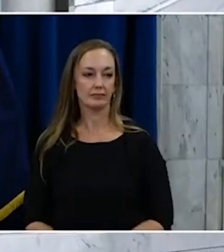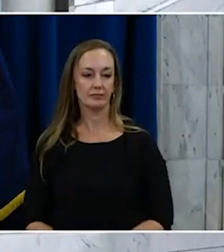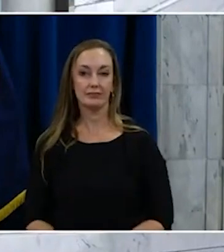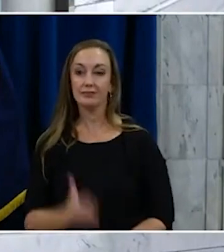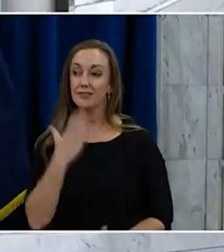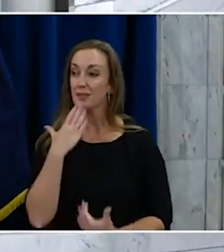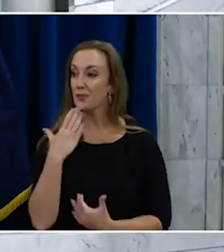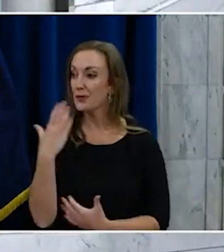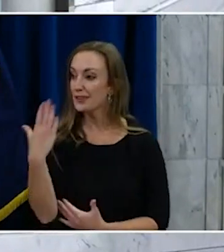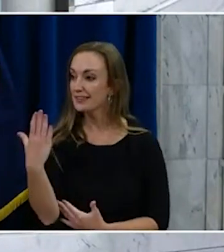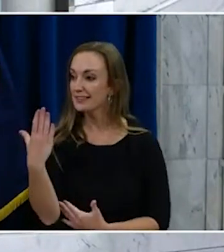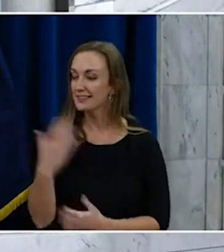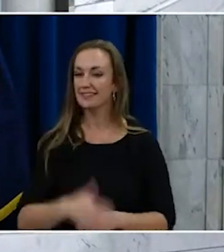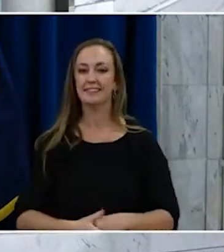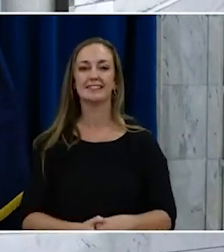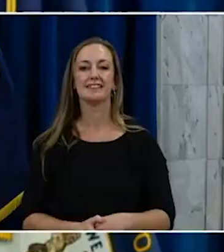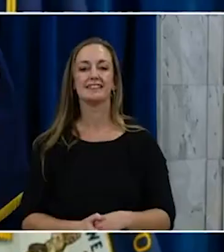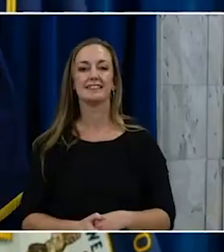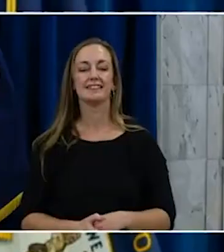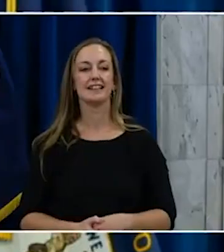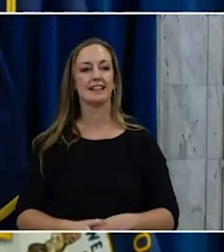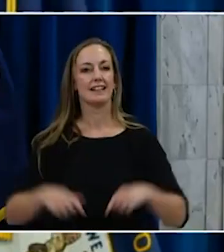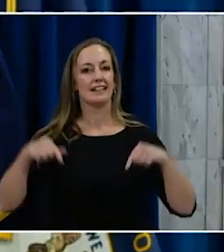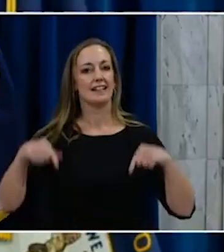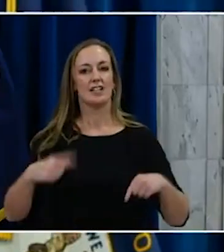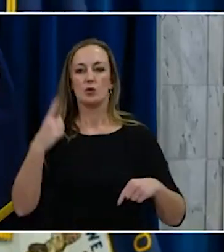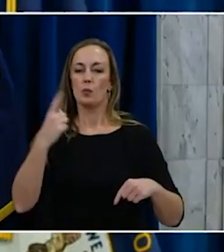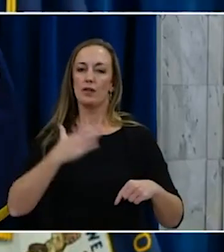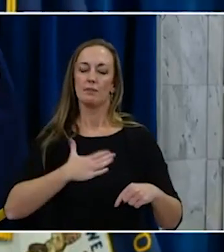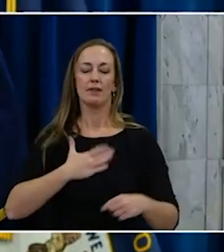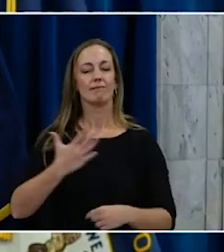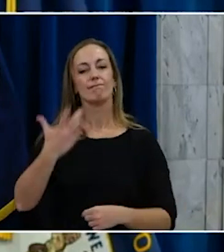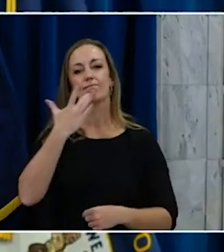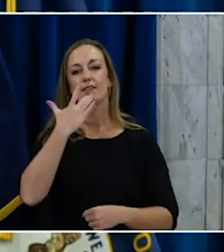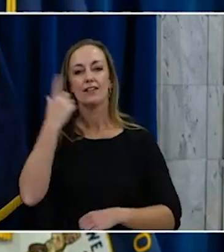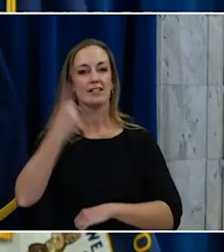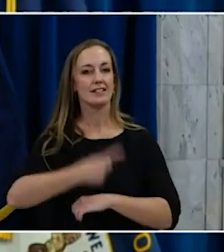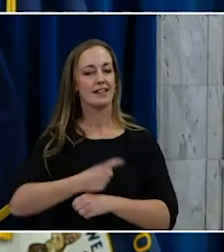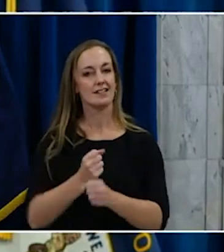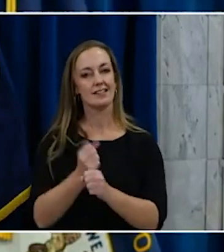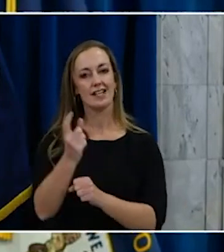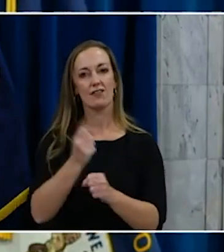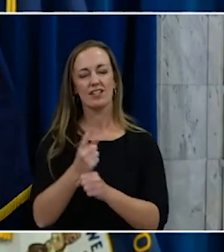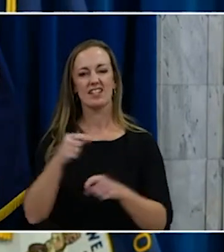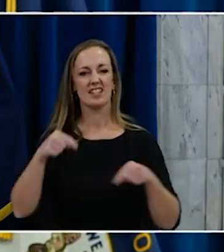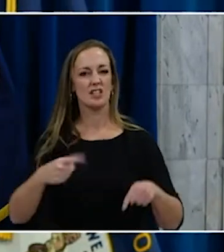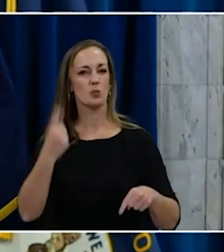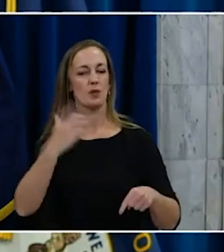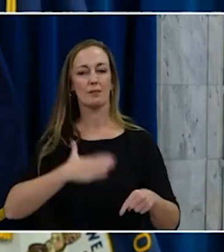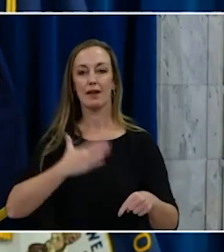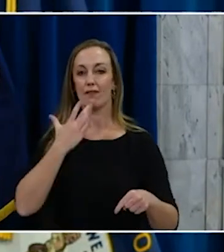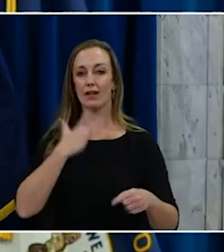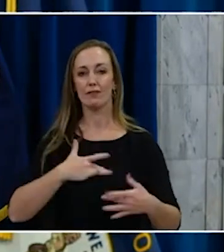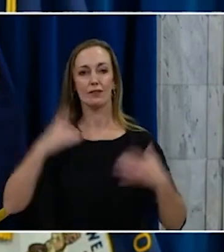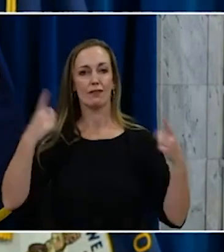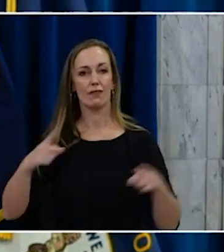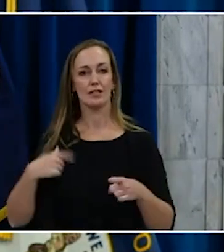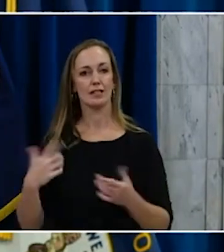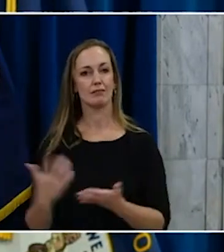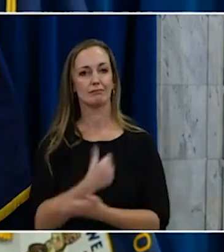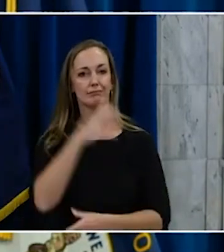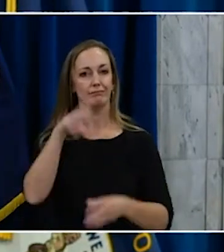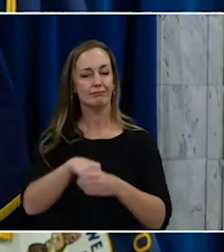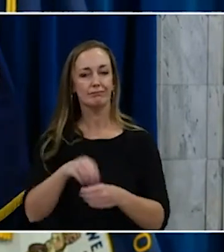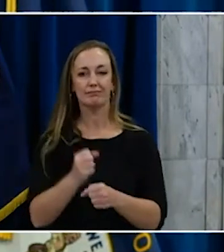Well, good morning. This is one of my favorite days of the year. This is one of my favorite events that I get to take part